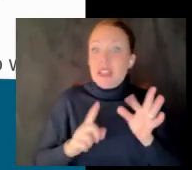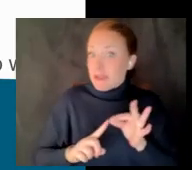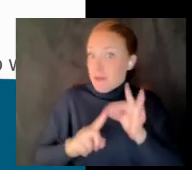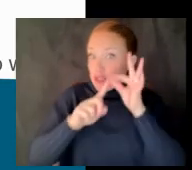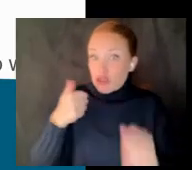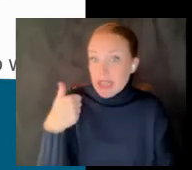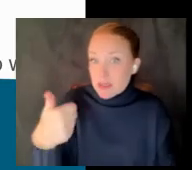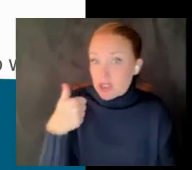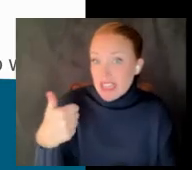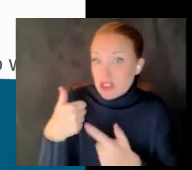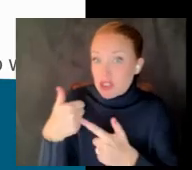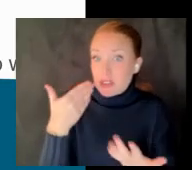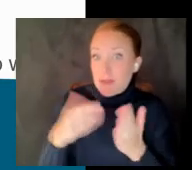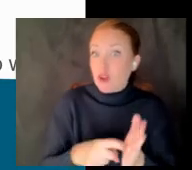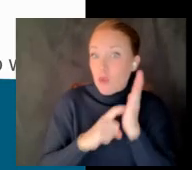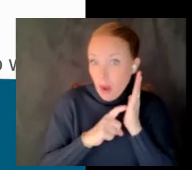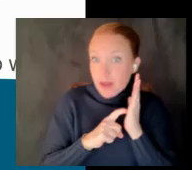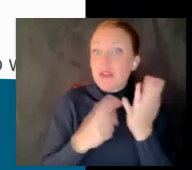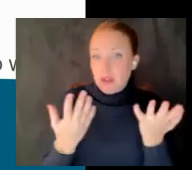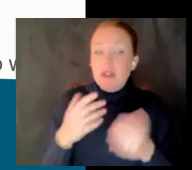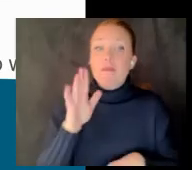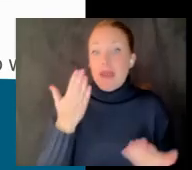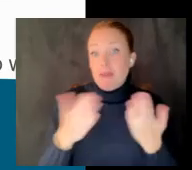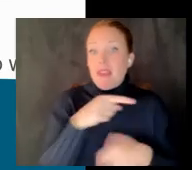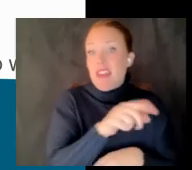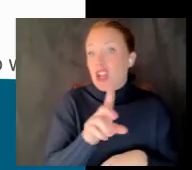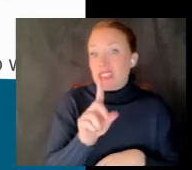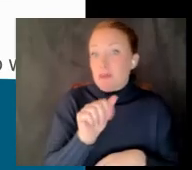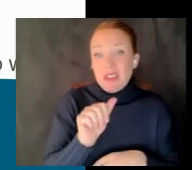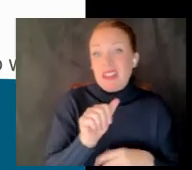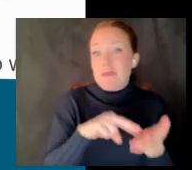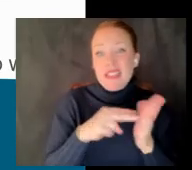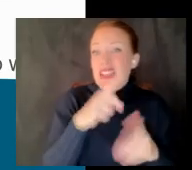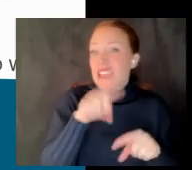to be considered if a student's disability prevents them from using the standard school bus.